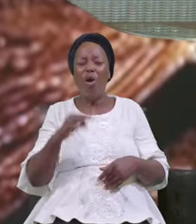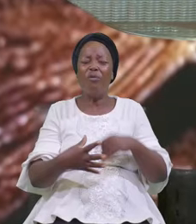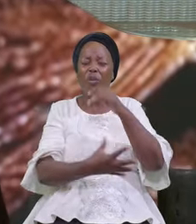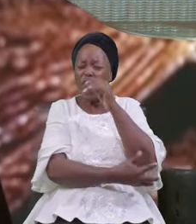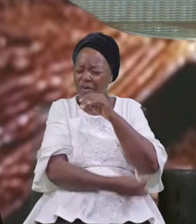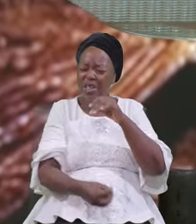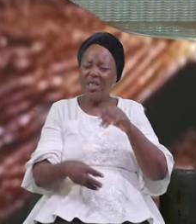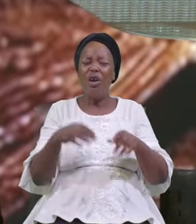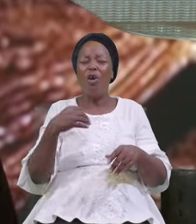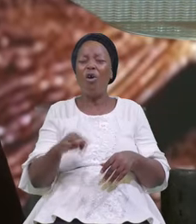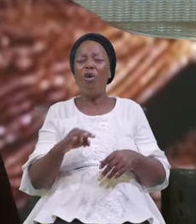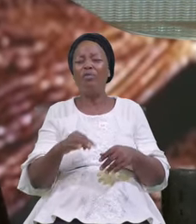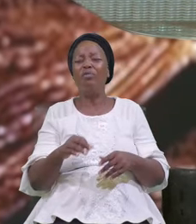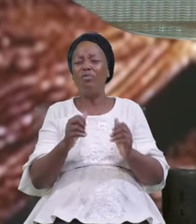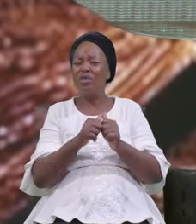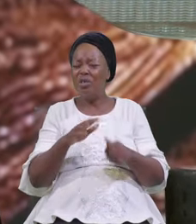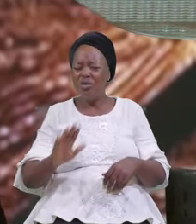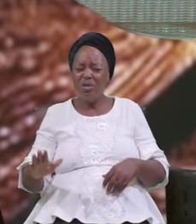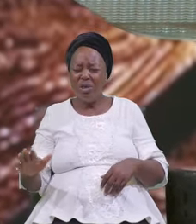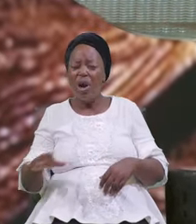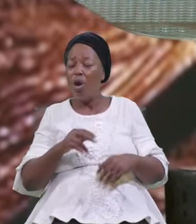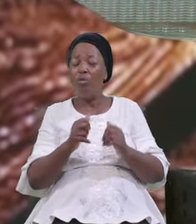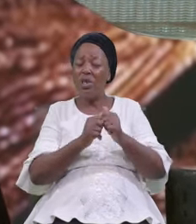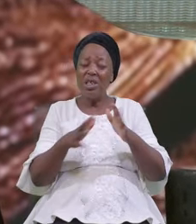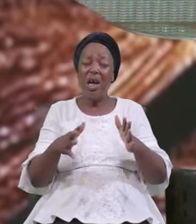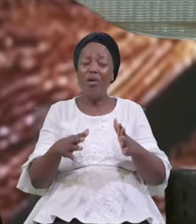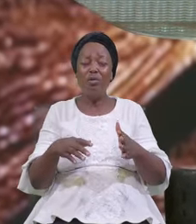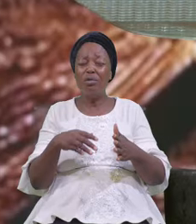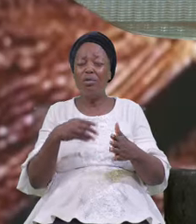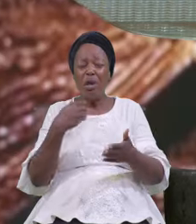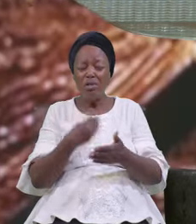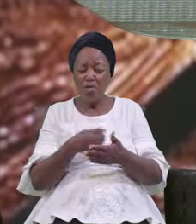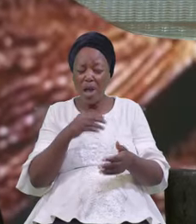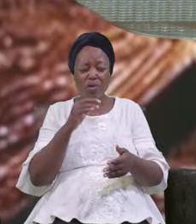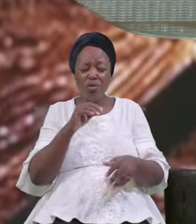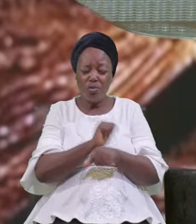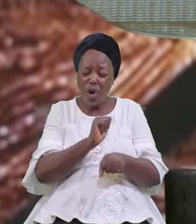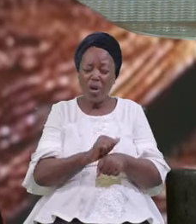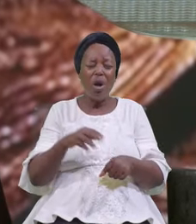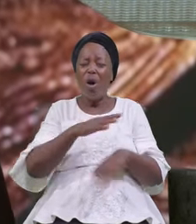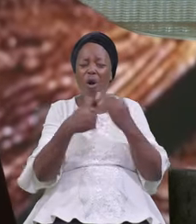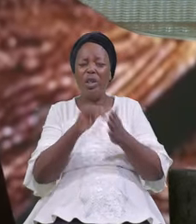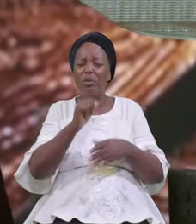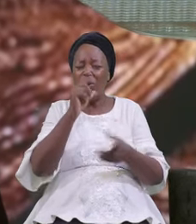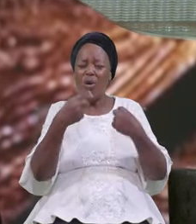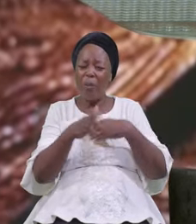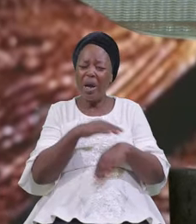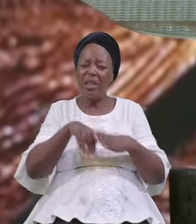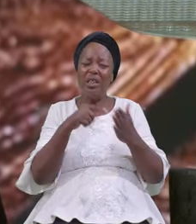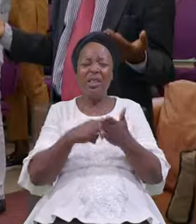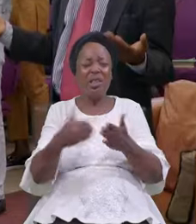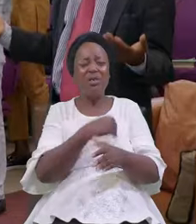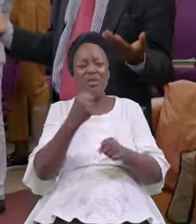poverty, of joblessness, all that will not come back in this new year in